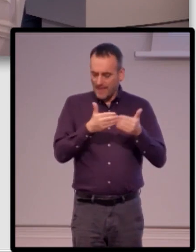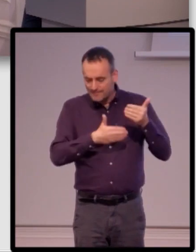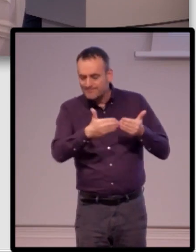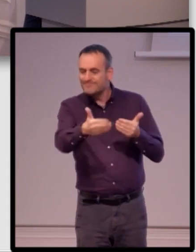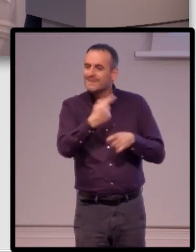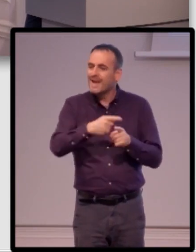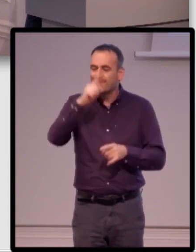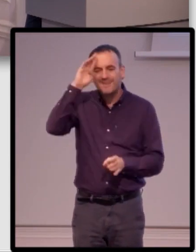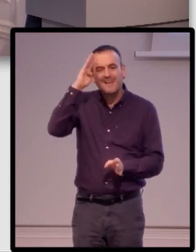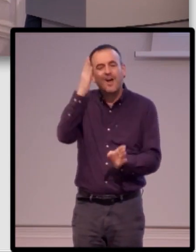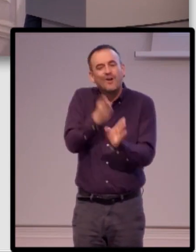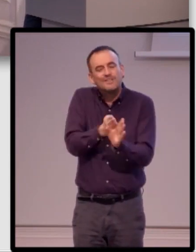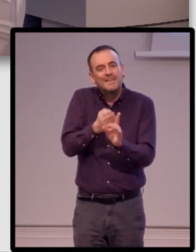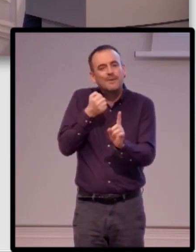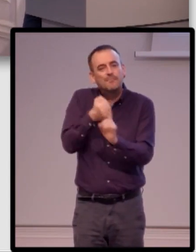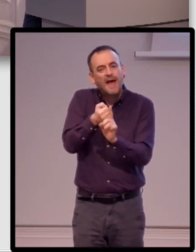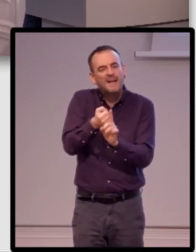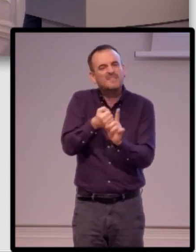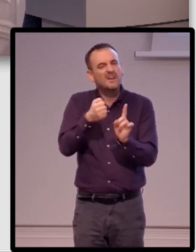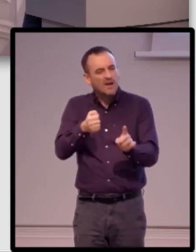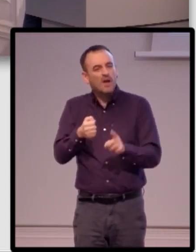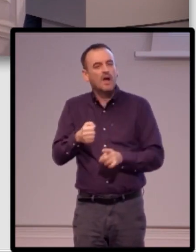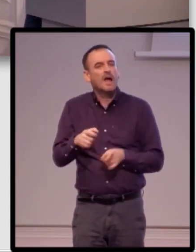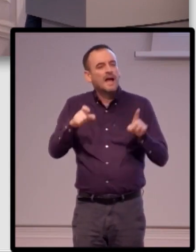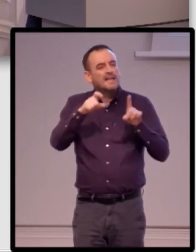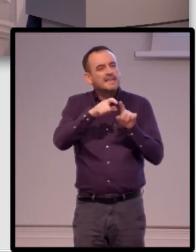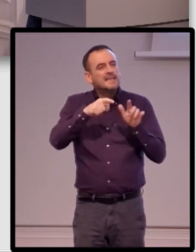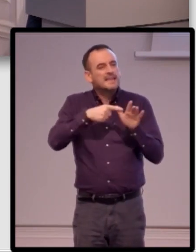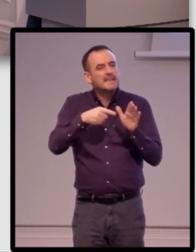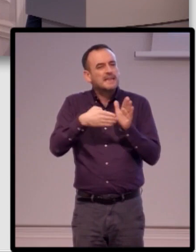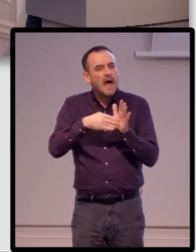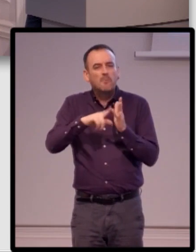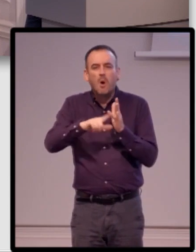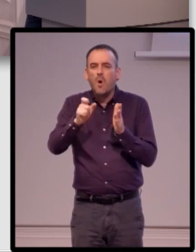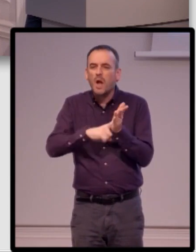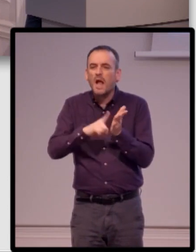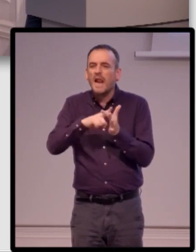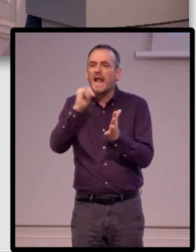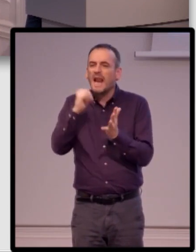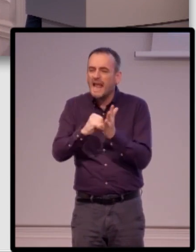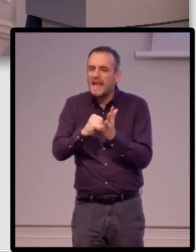It's termed Damocles syndrome. It's this constant, uneasy background fear